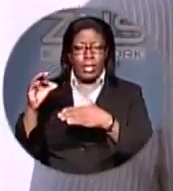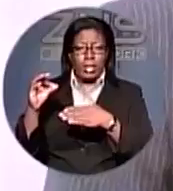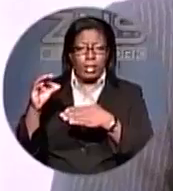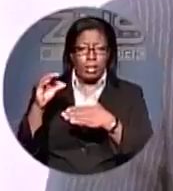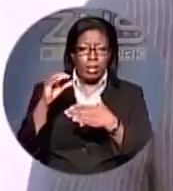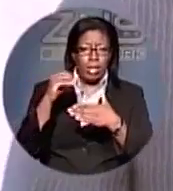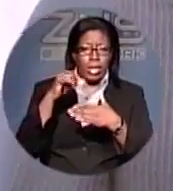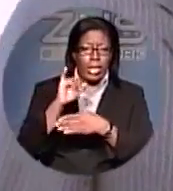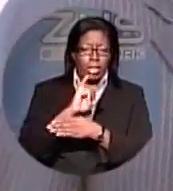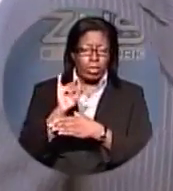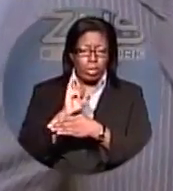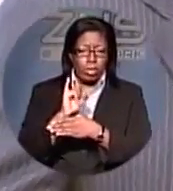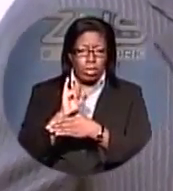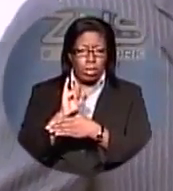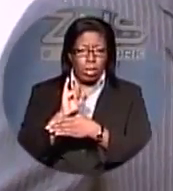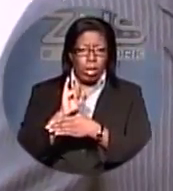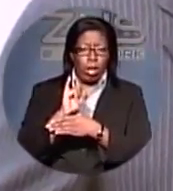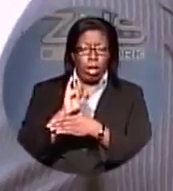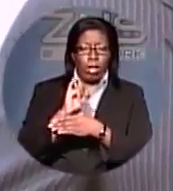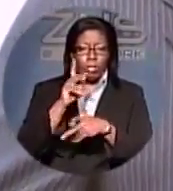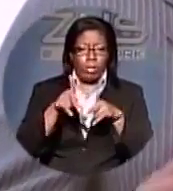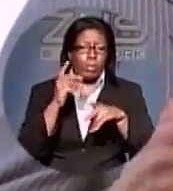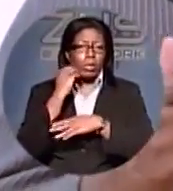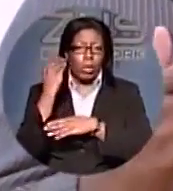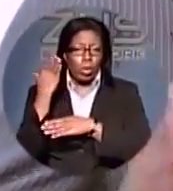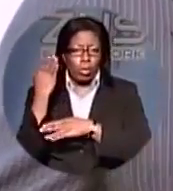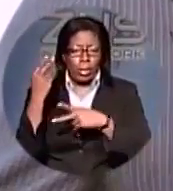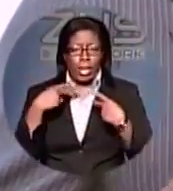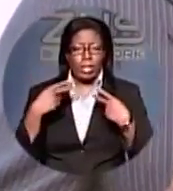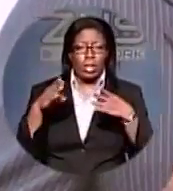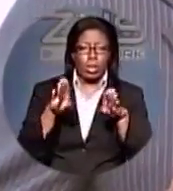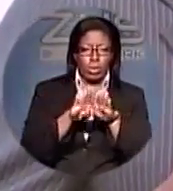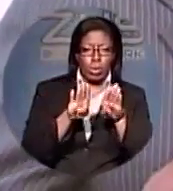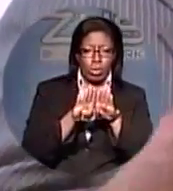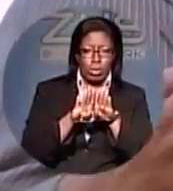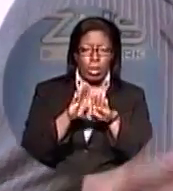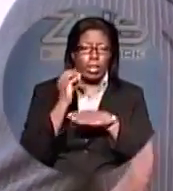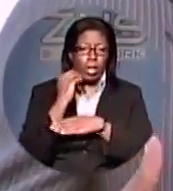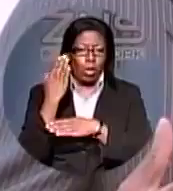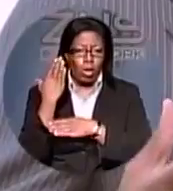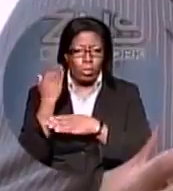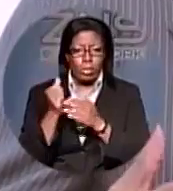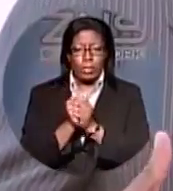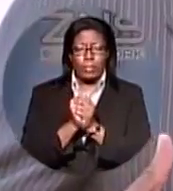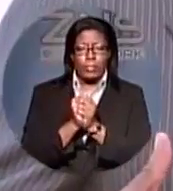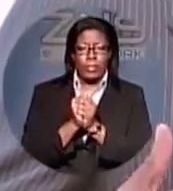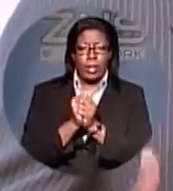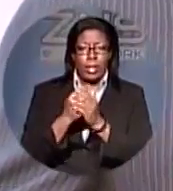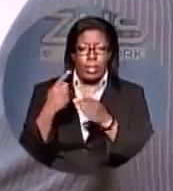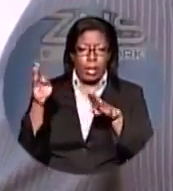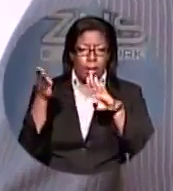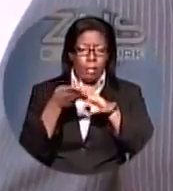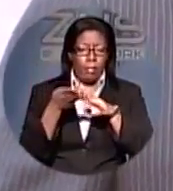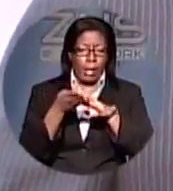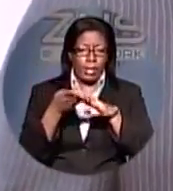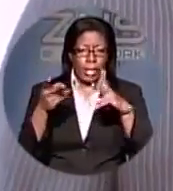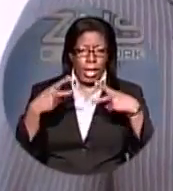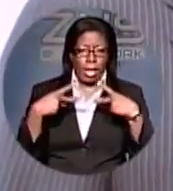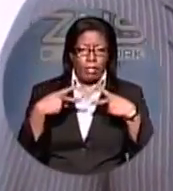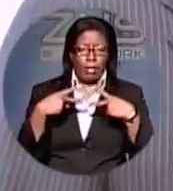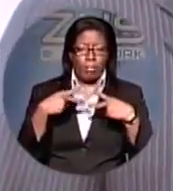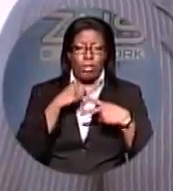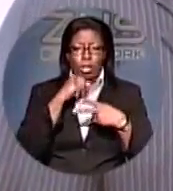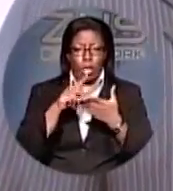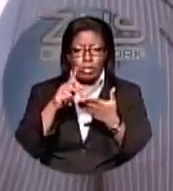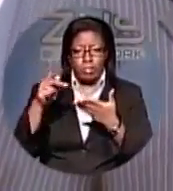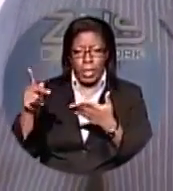facing foreclosure. The fact of the matter is that banks would have reserved against these unpaid interests and